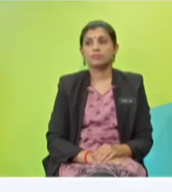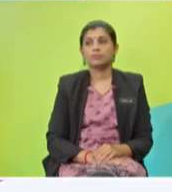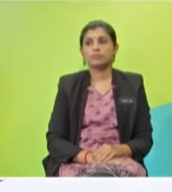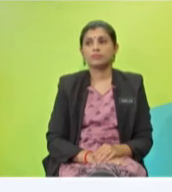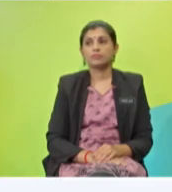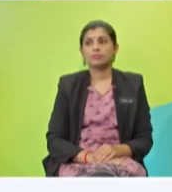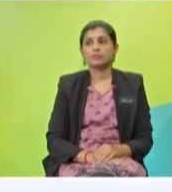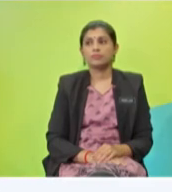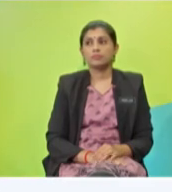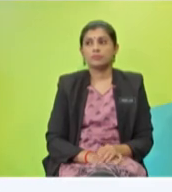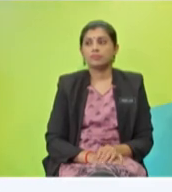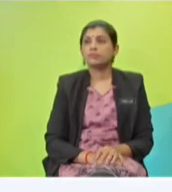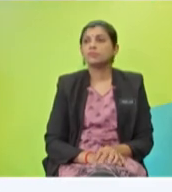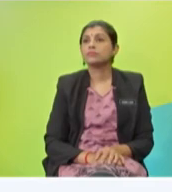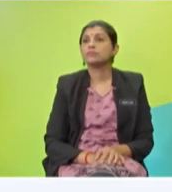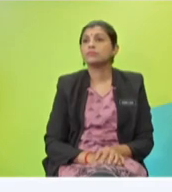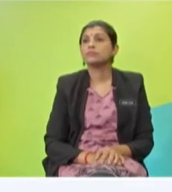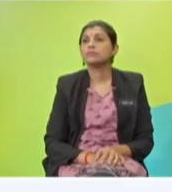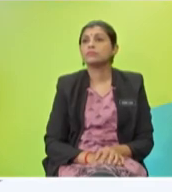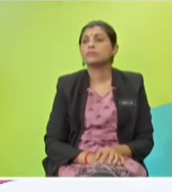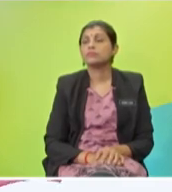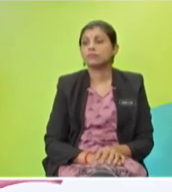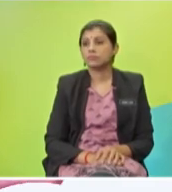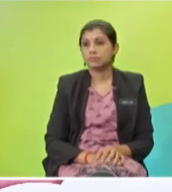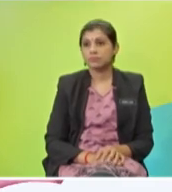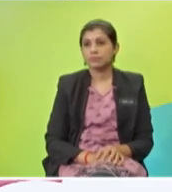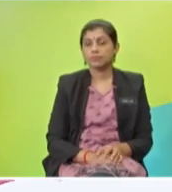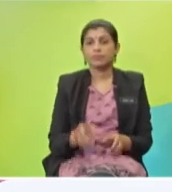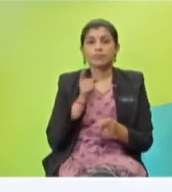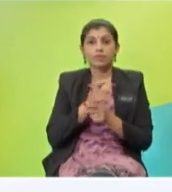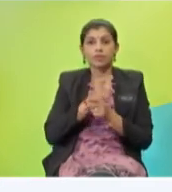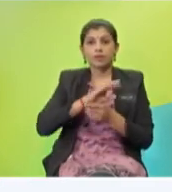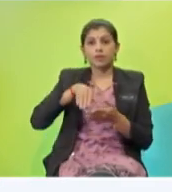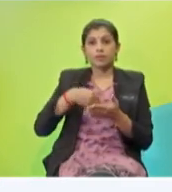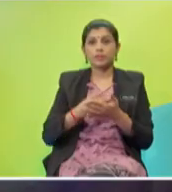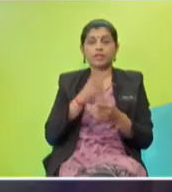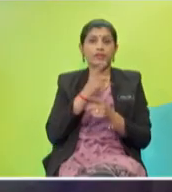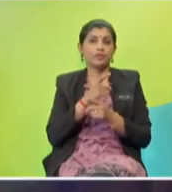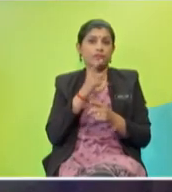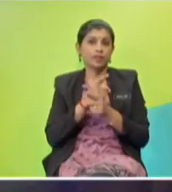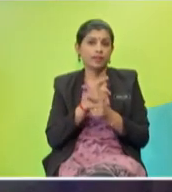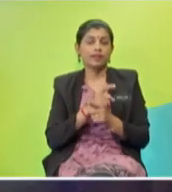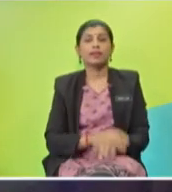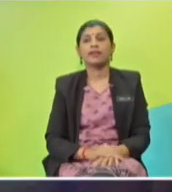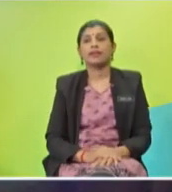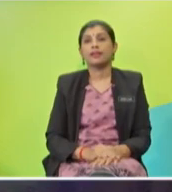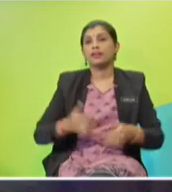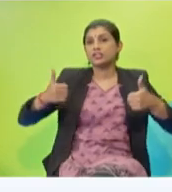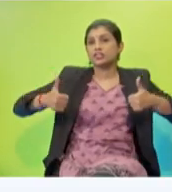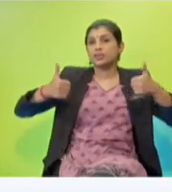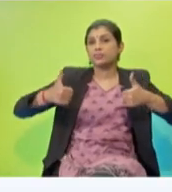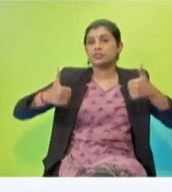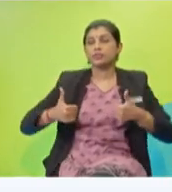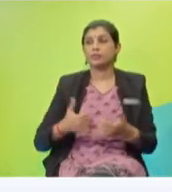gown and yellow scarf. Yes, yay! Everybody got it correct. Well good done. Job. Good job, good job.